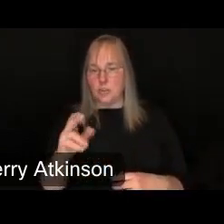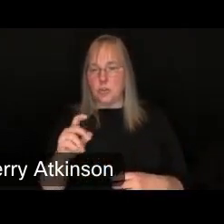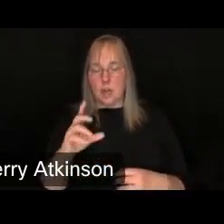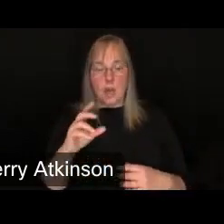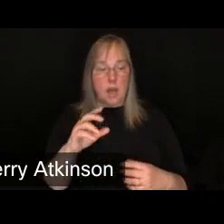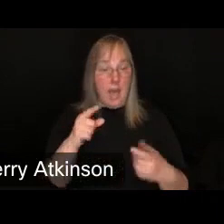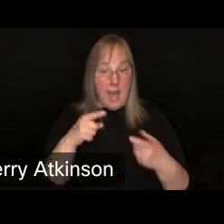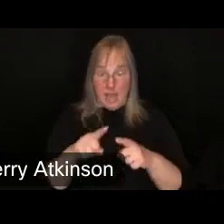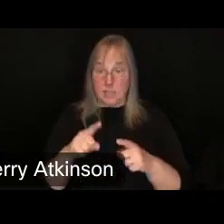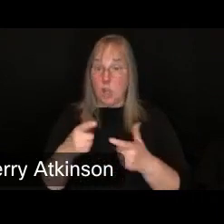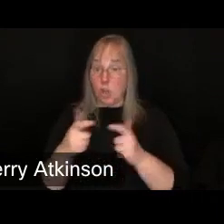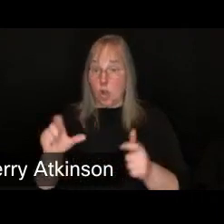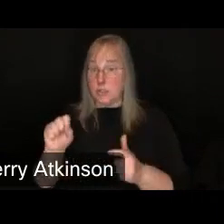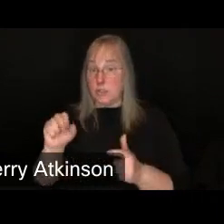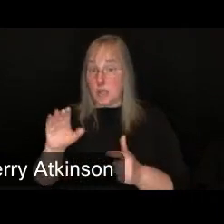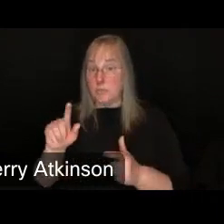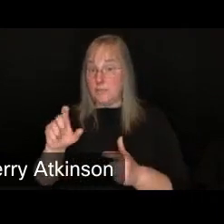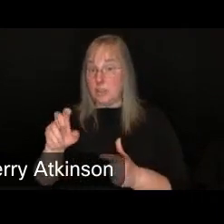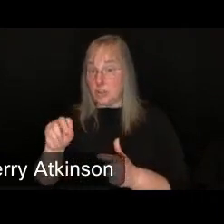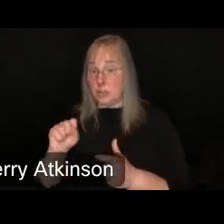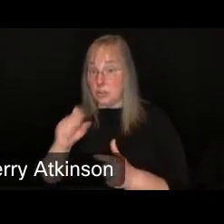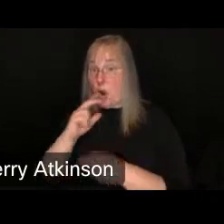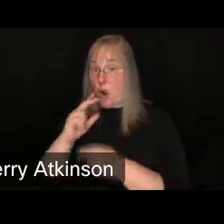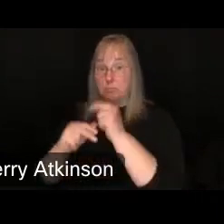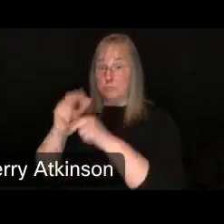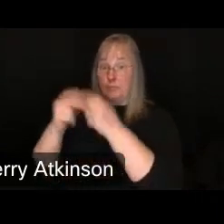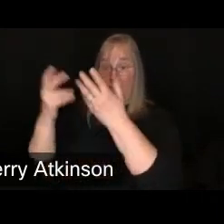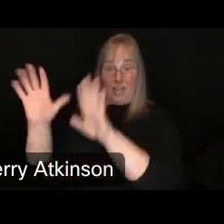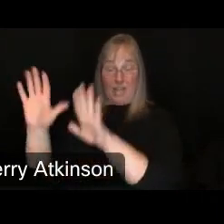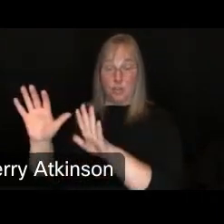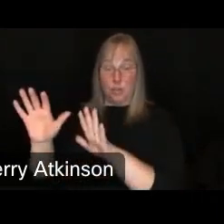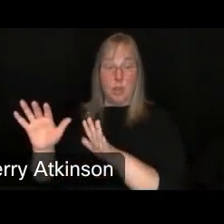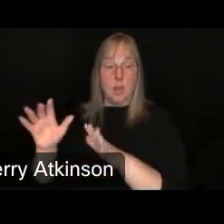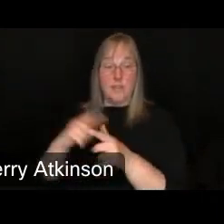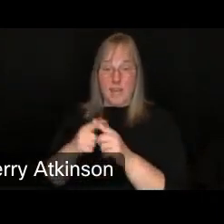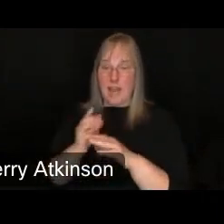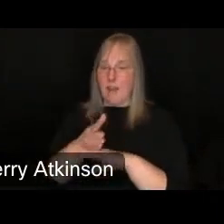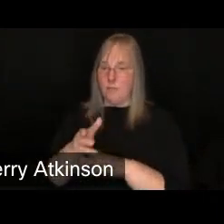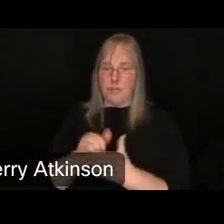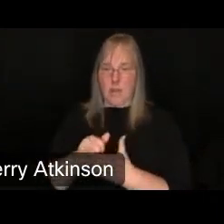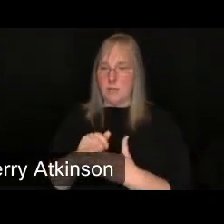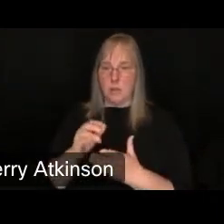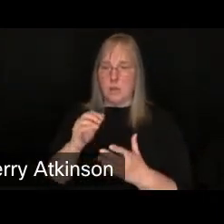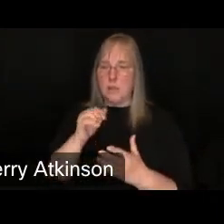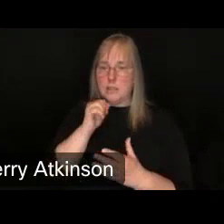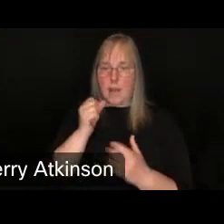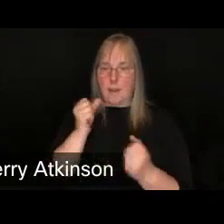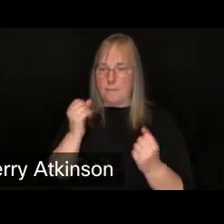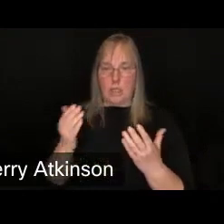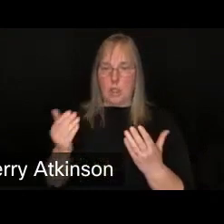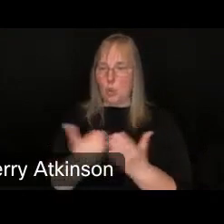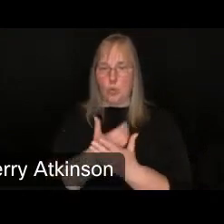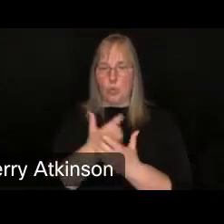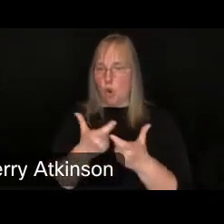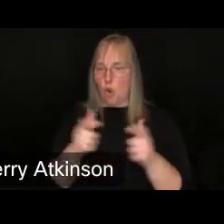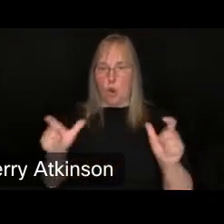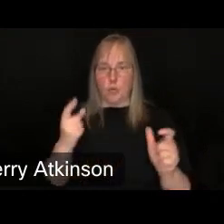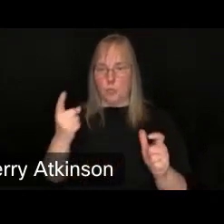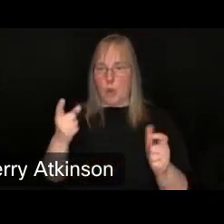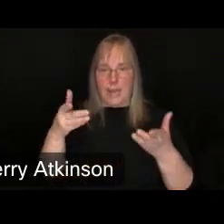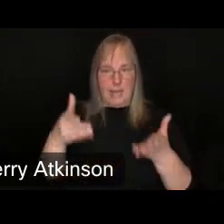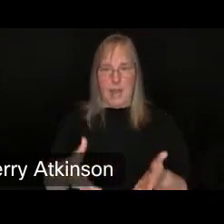are completed. So after that, there are not really new large ones left in the